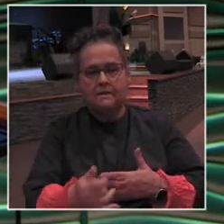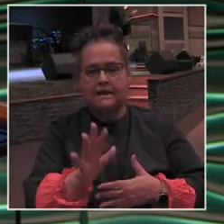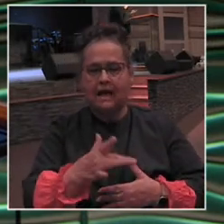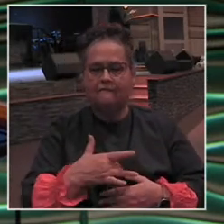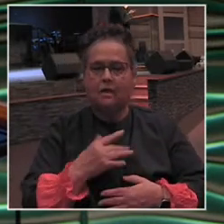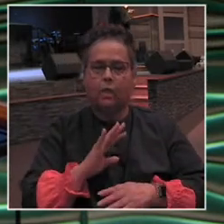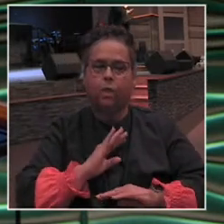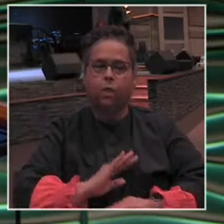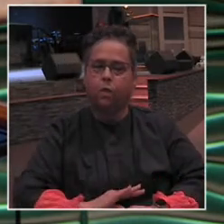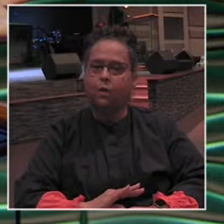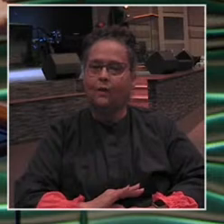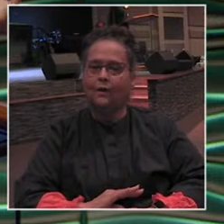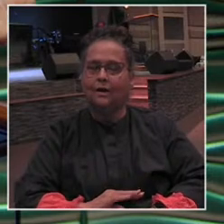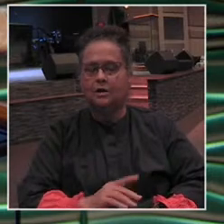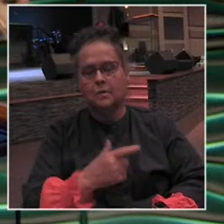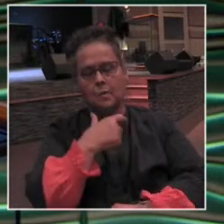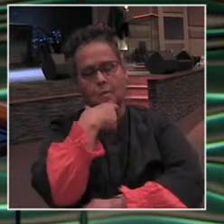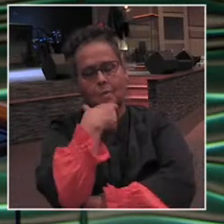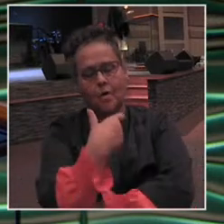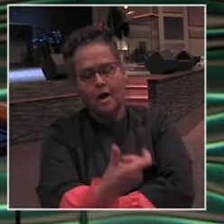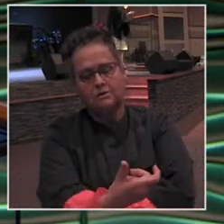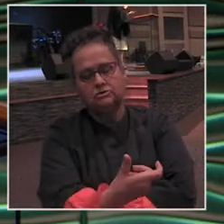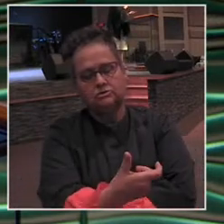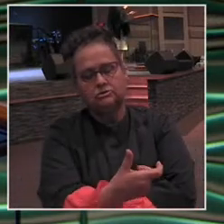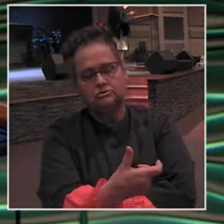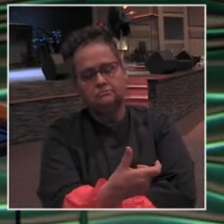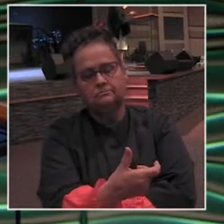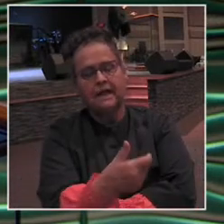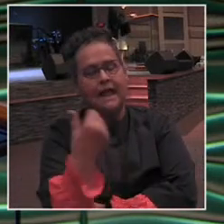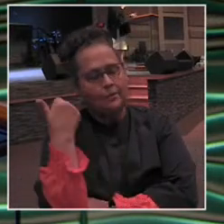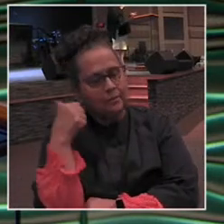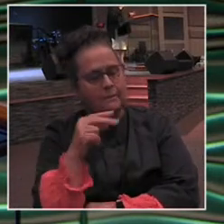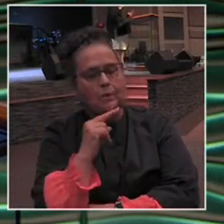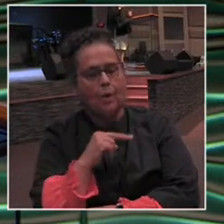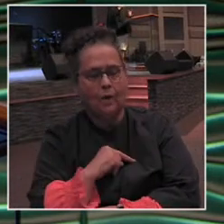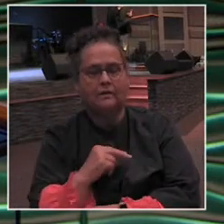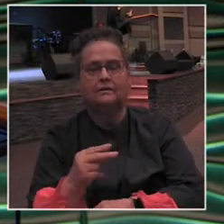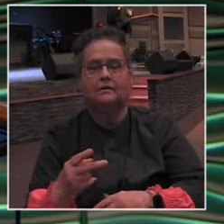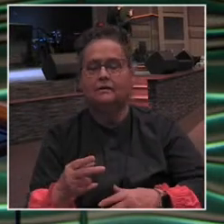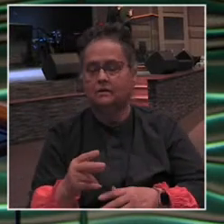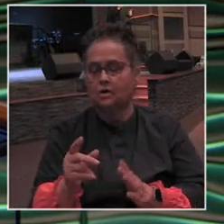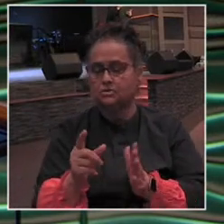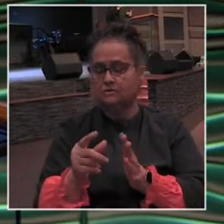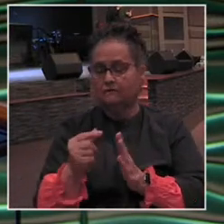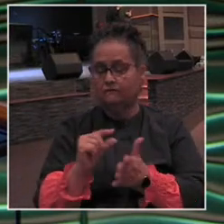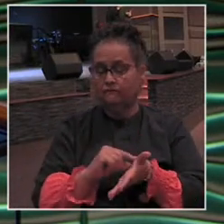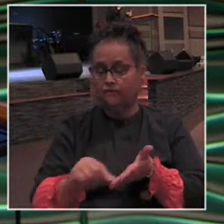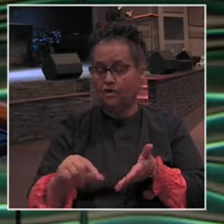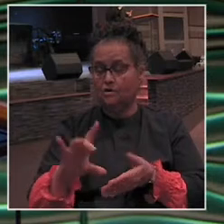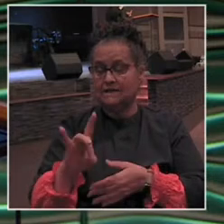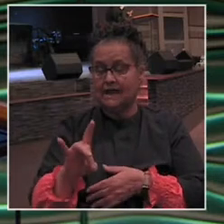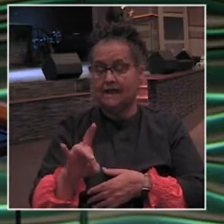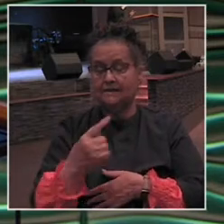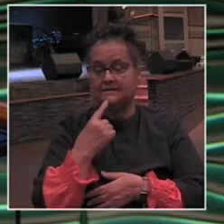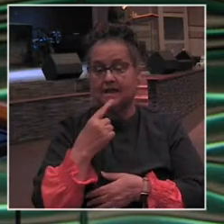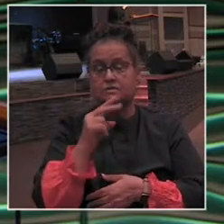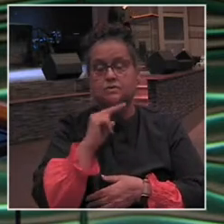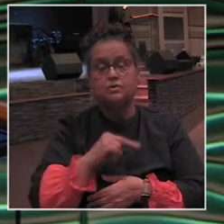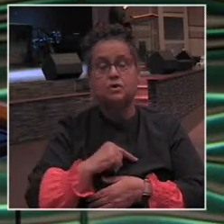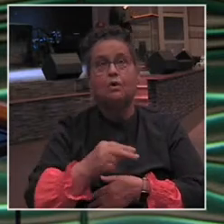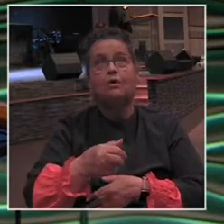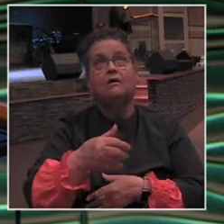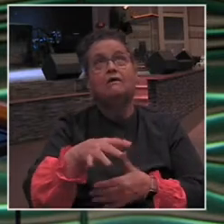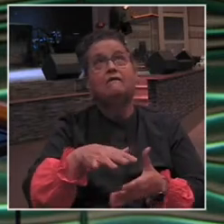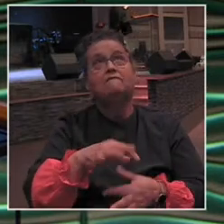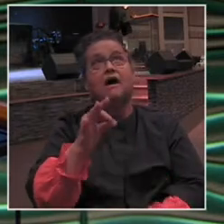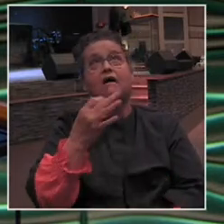of relief as he observed and found Noah and remembered him, because in verse 8 it says, "Noah found favor with the